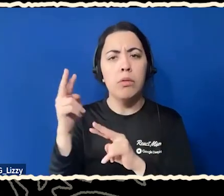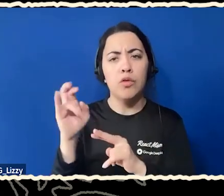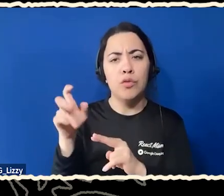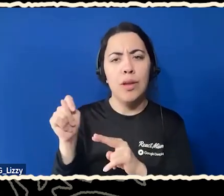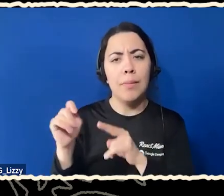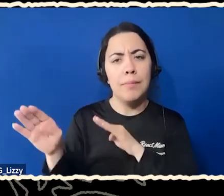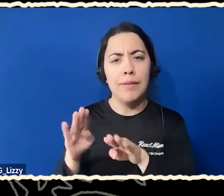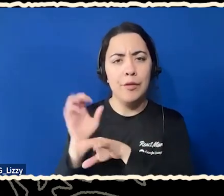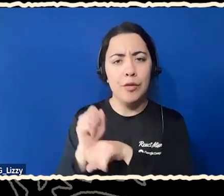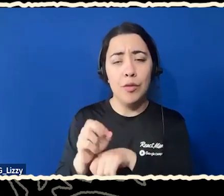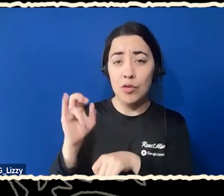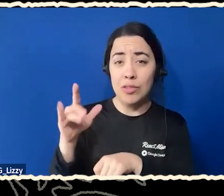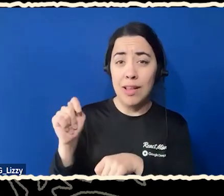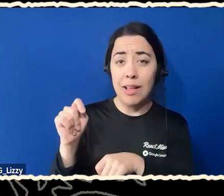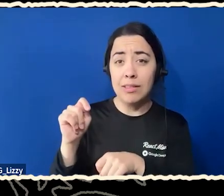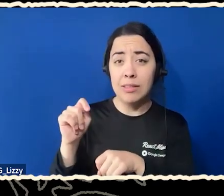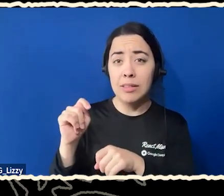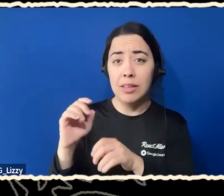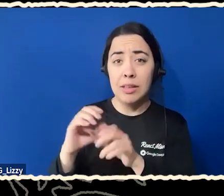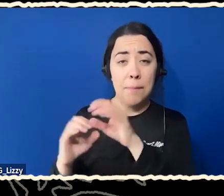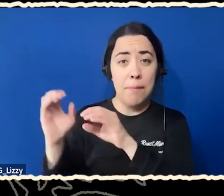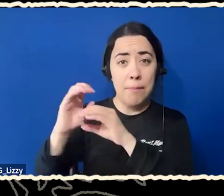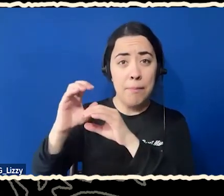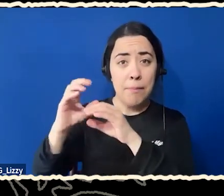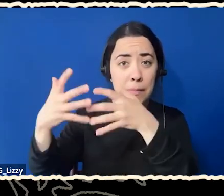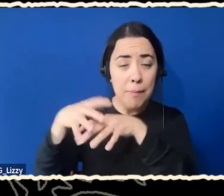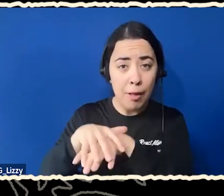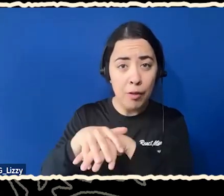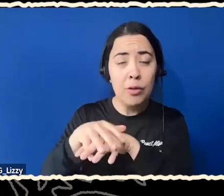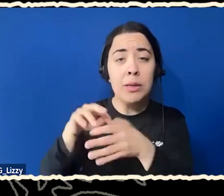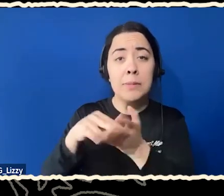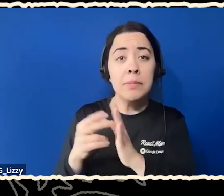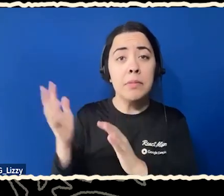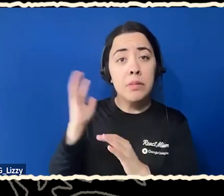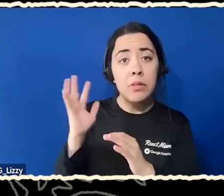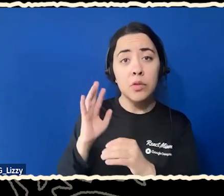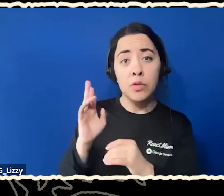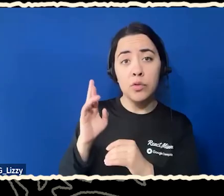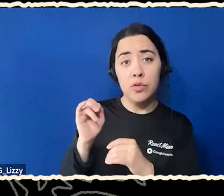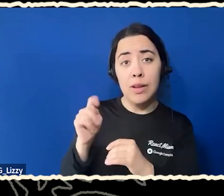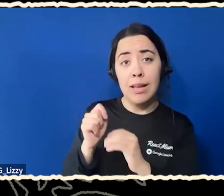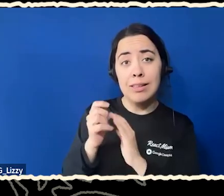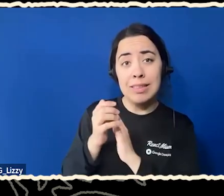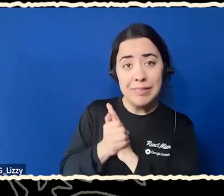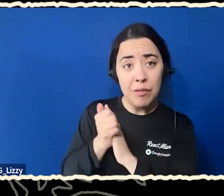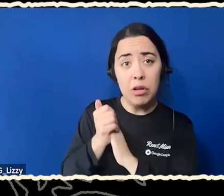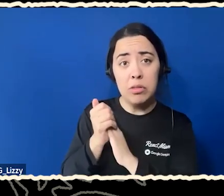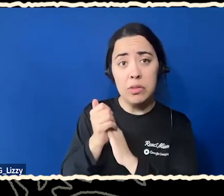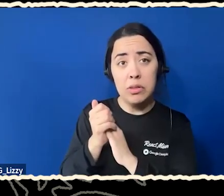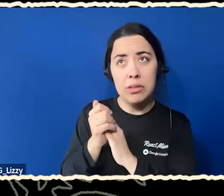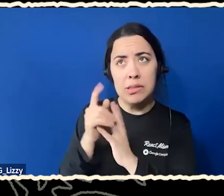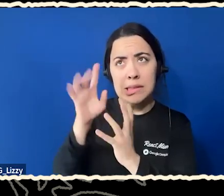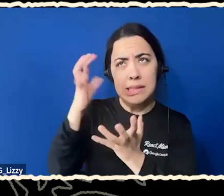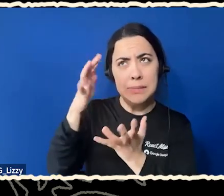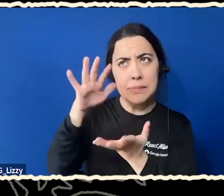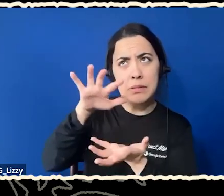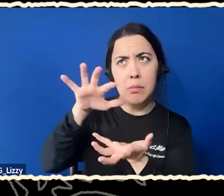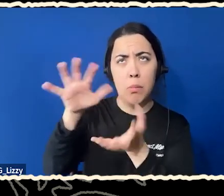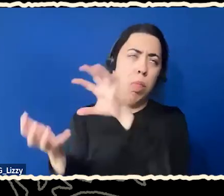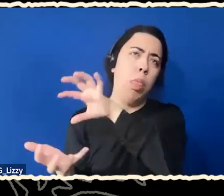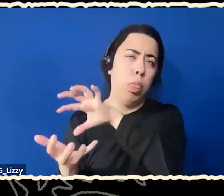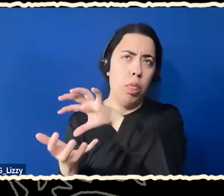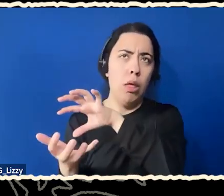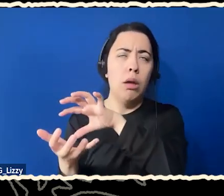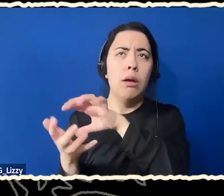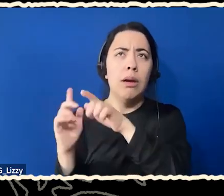React compiler actually flips some of React's defaults upside down, which means we actually need to know what the default behavior is in the